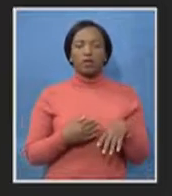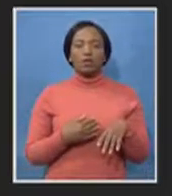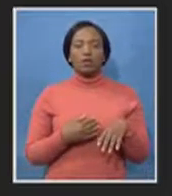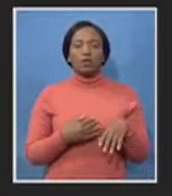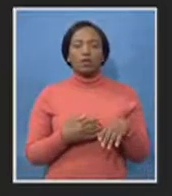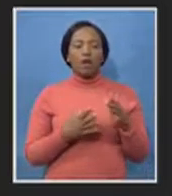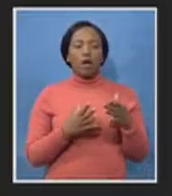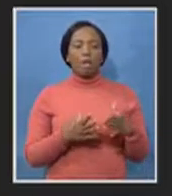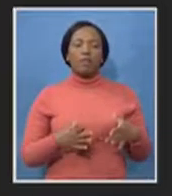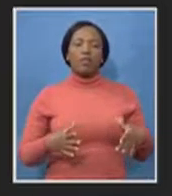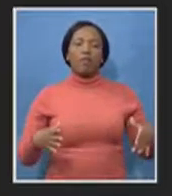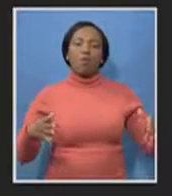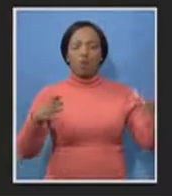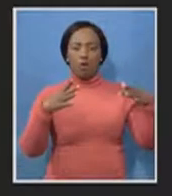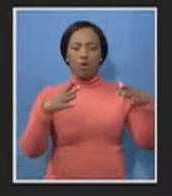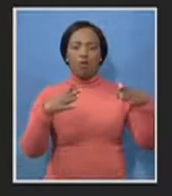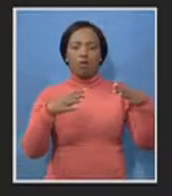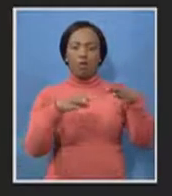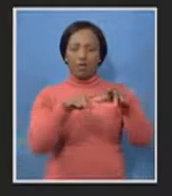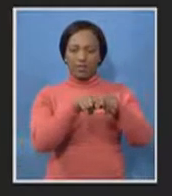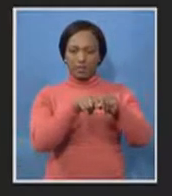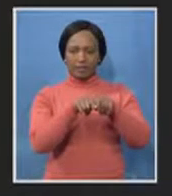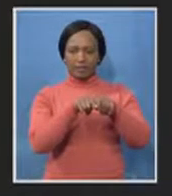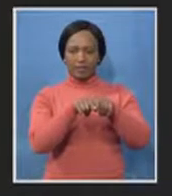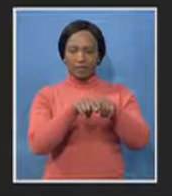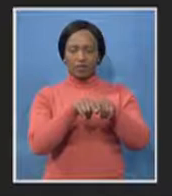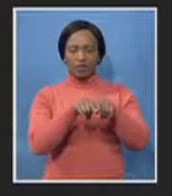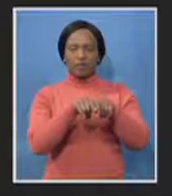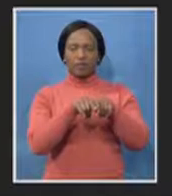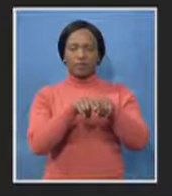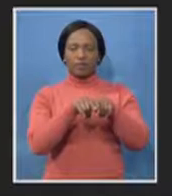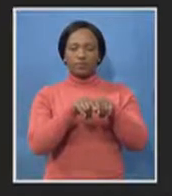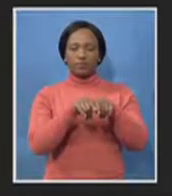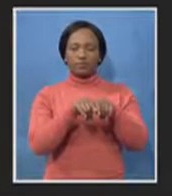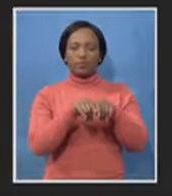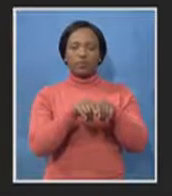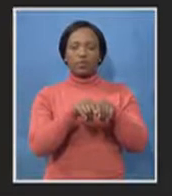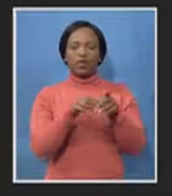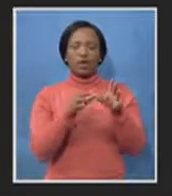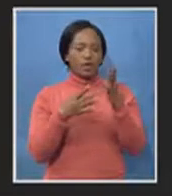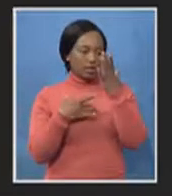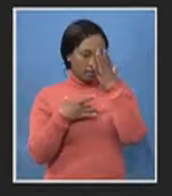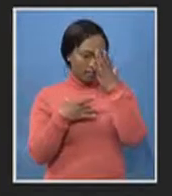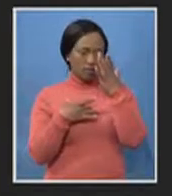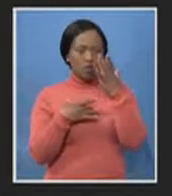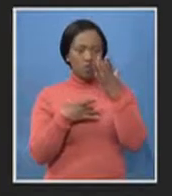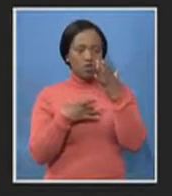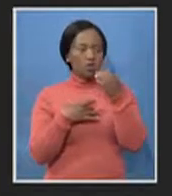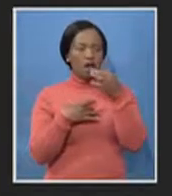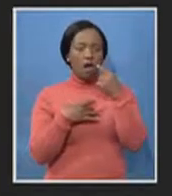in other infectious diseases, where essentially you collect specimens, say, from a certain number of